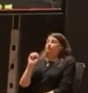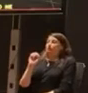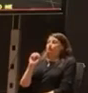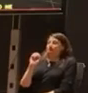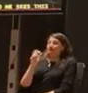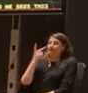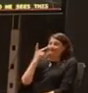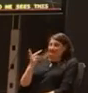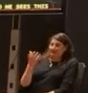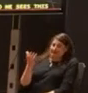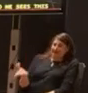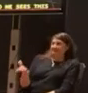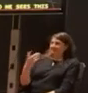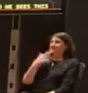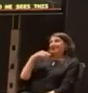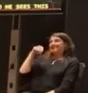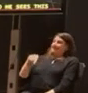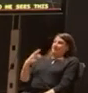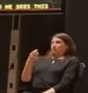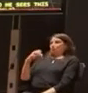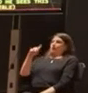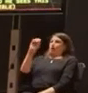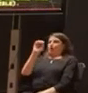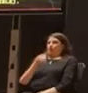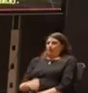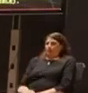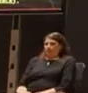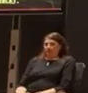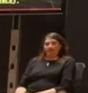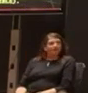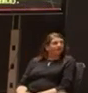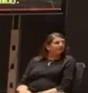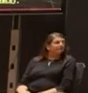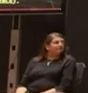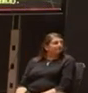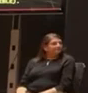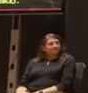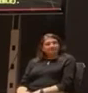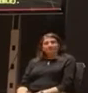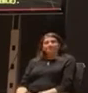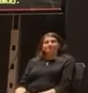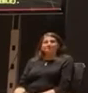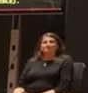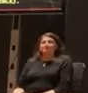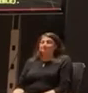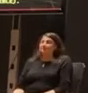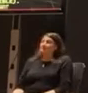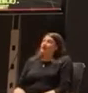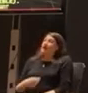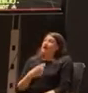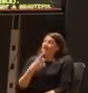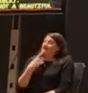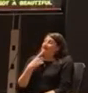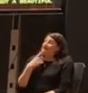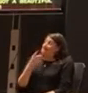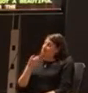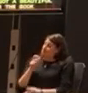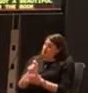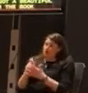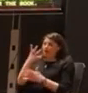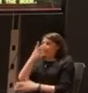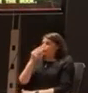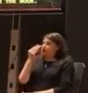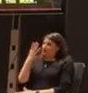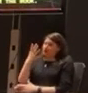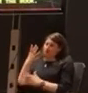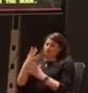person as a griot. A griot. He wrote a beautiful foreword for the book. Very,